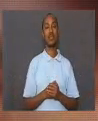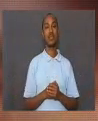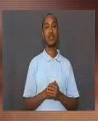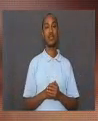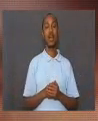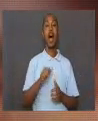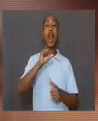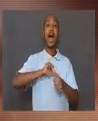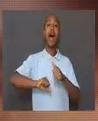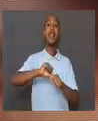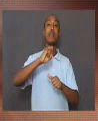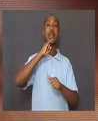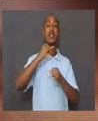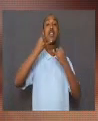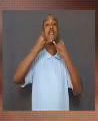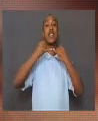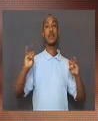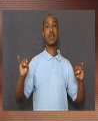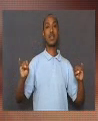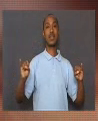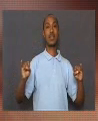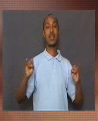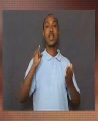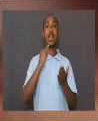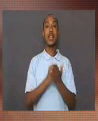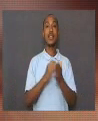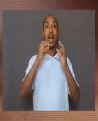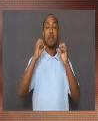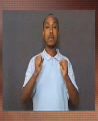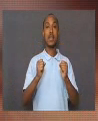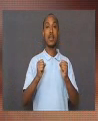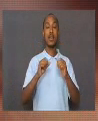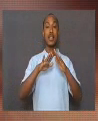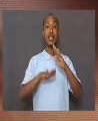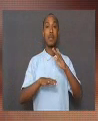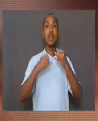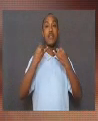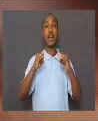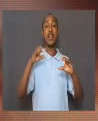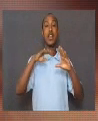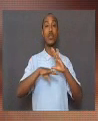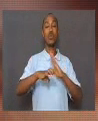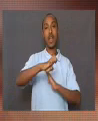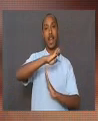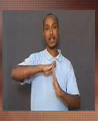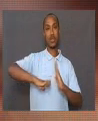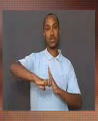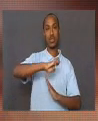An atom is divisible. It can be subdivided into